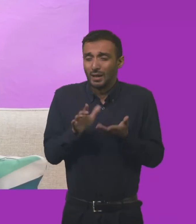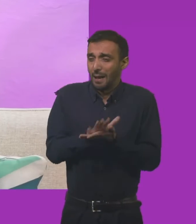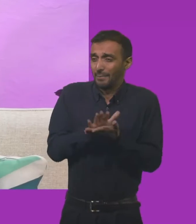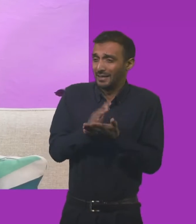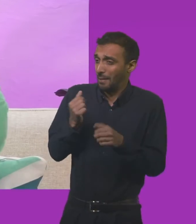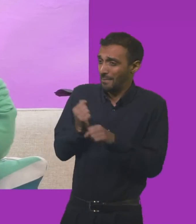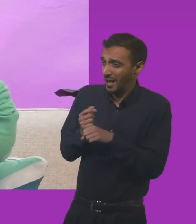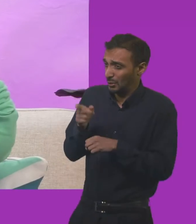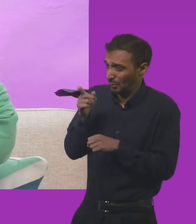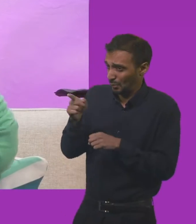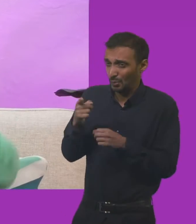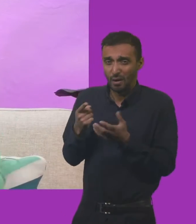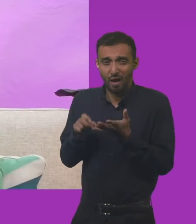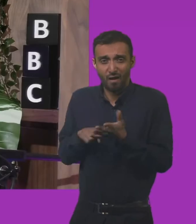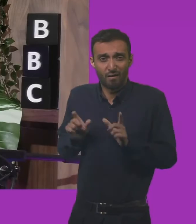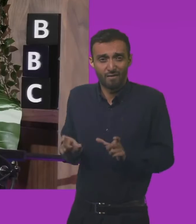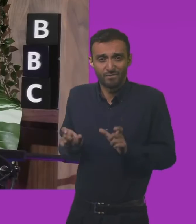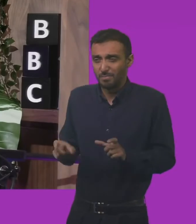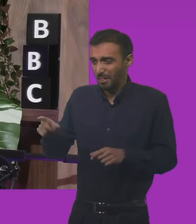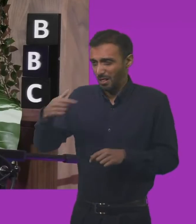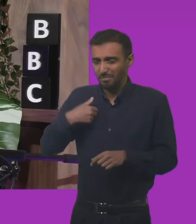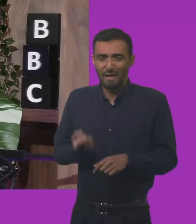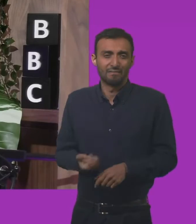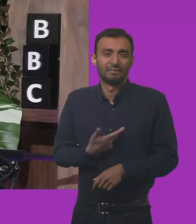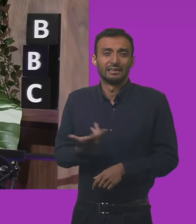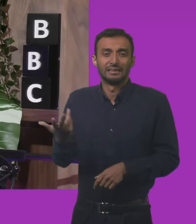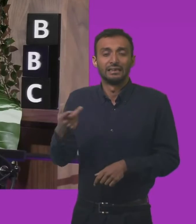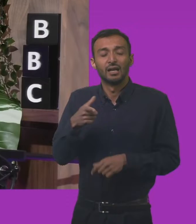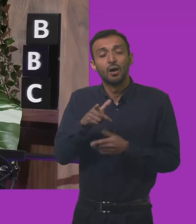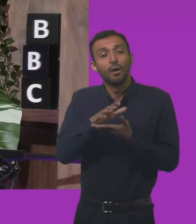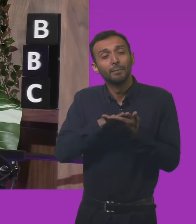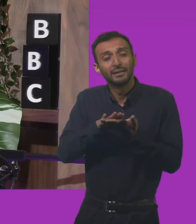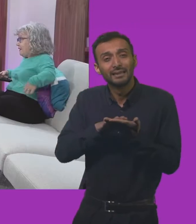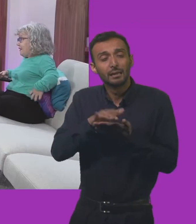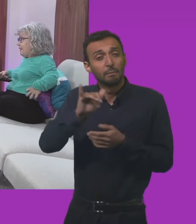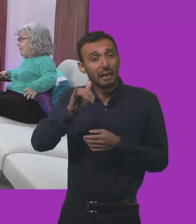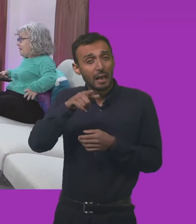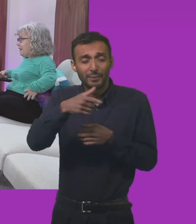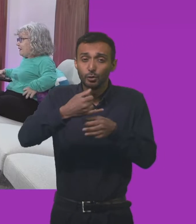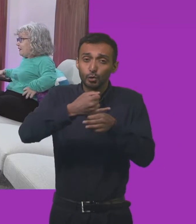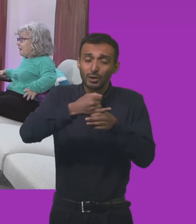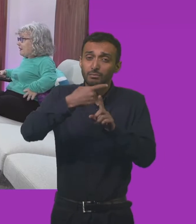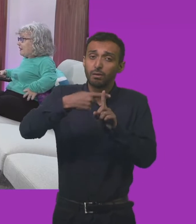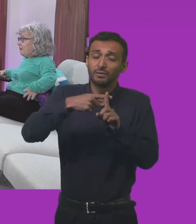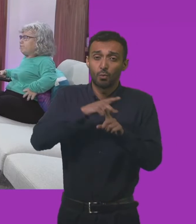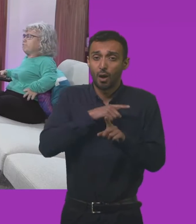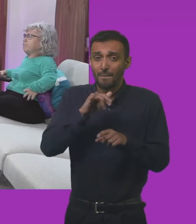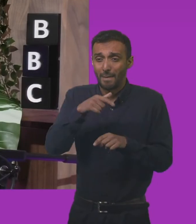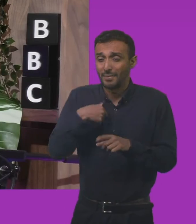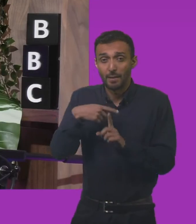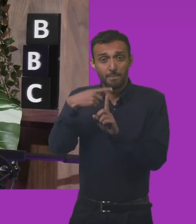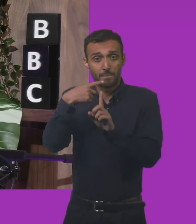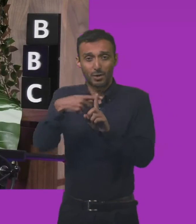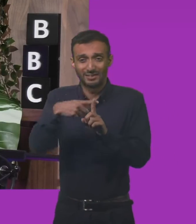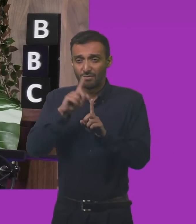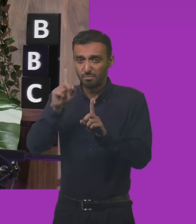a society. Come on. But don't they mean toxic positivity as in positivity even when there isn't anything to be positive about, or